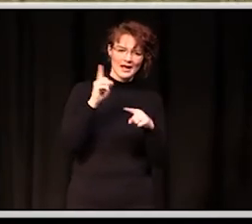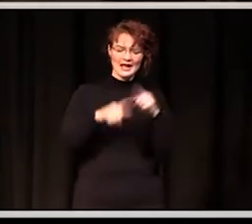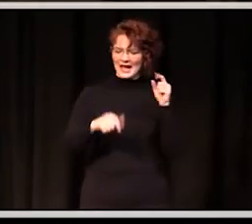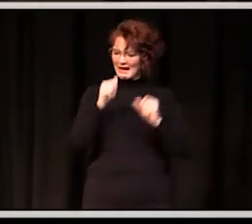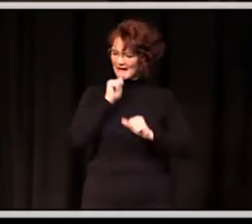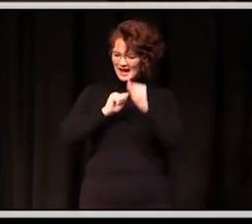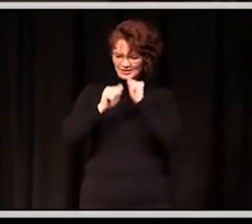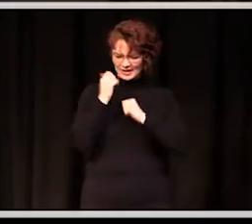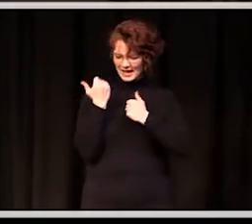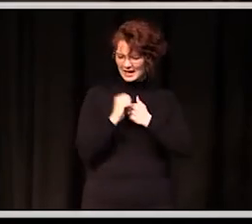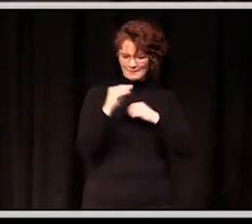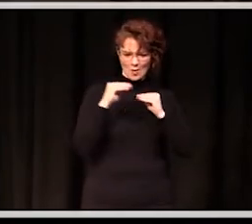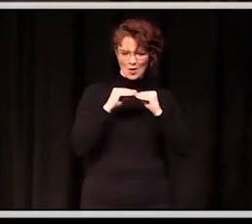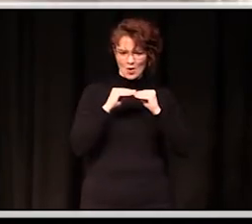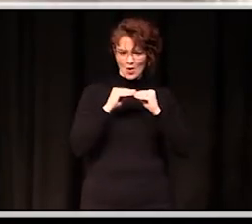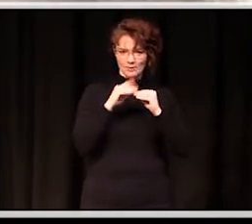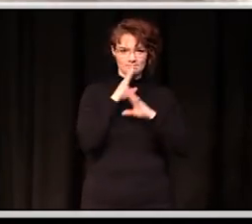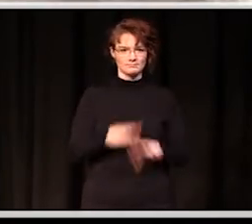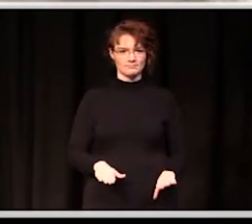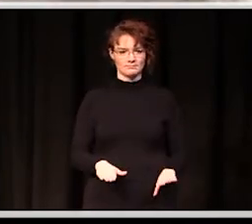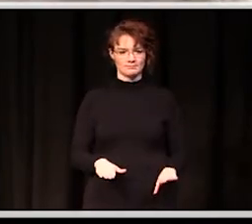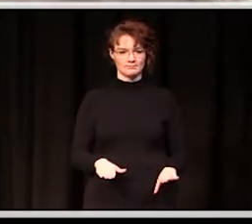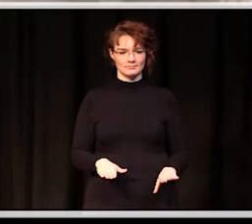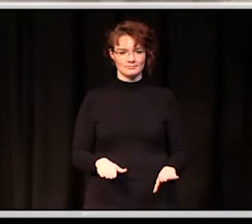get over it.